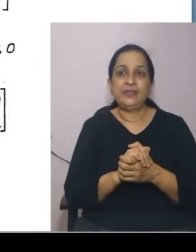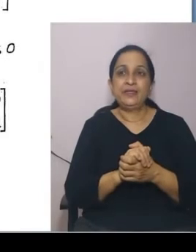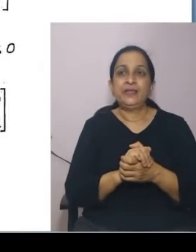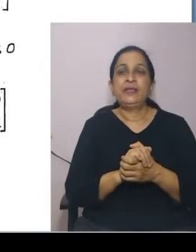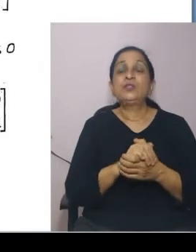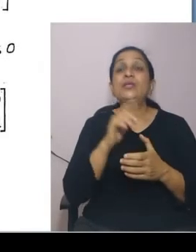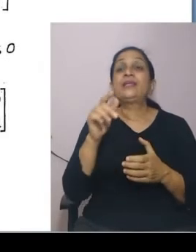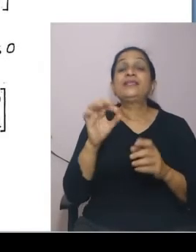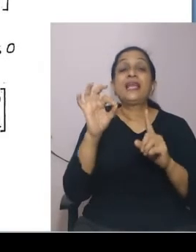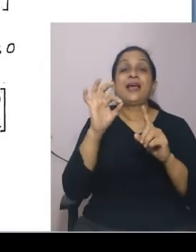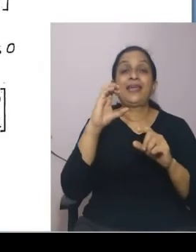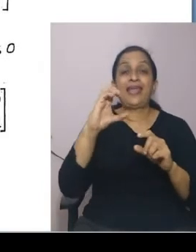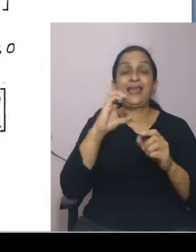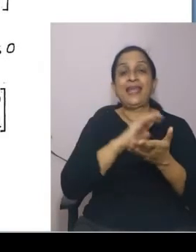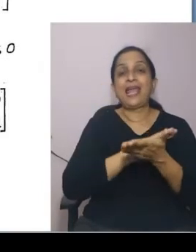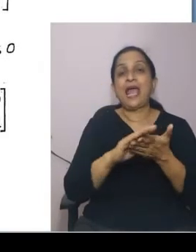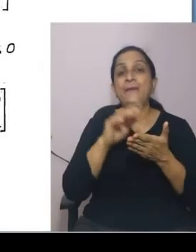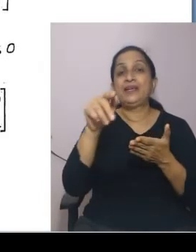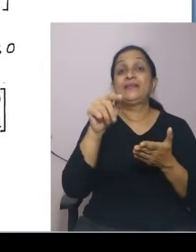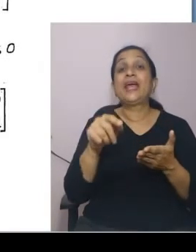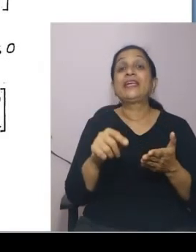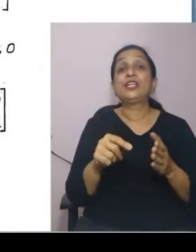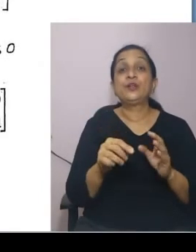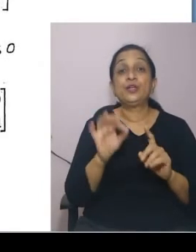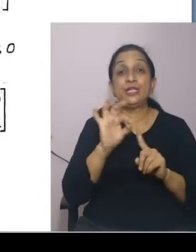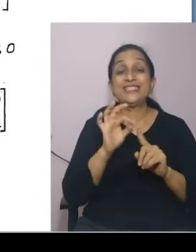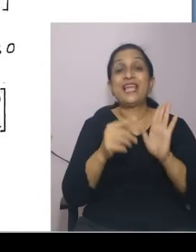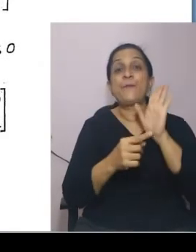To prove Cayley Hamilton that this is